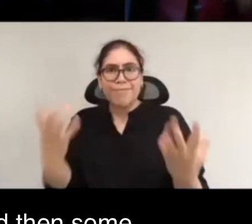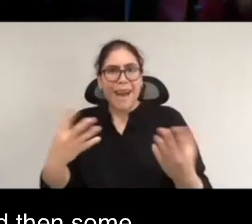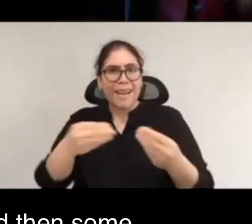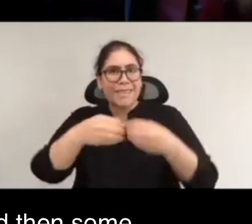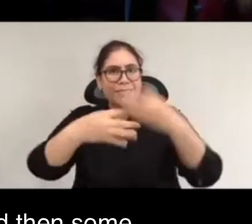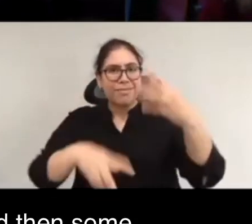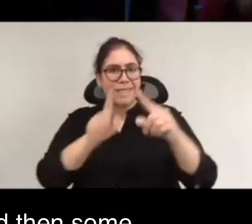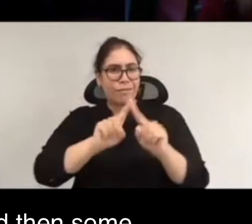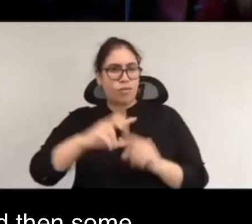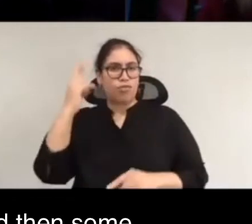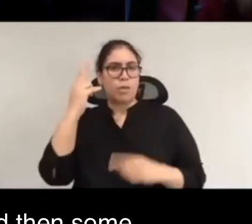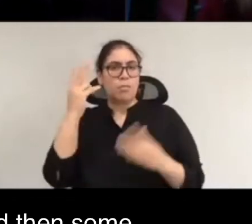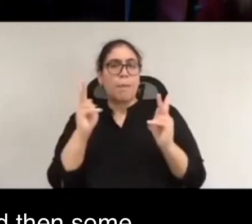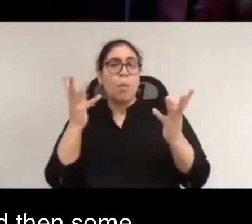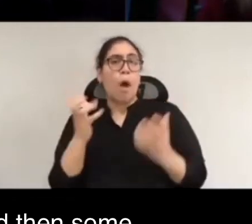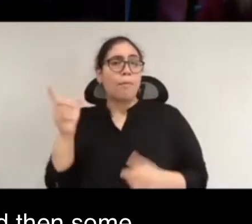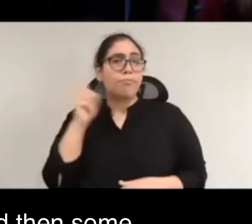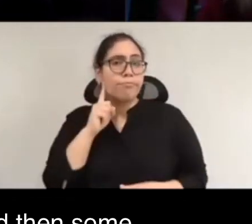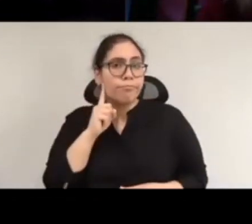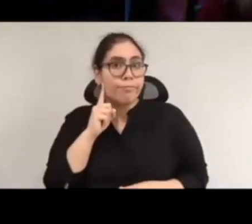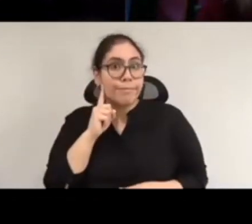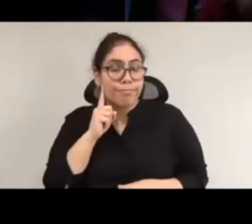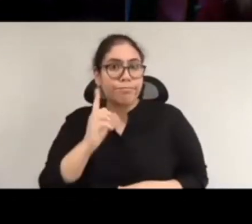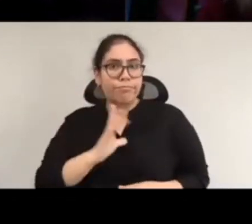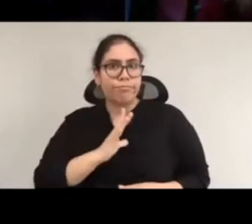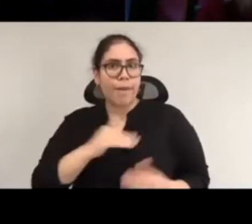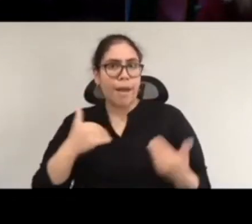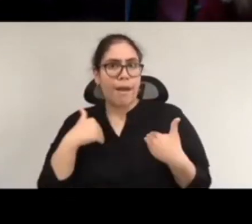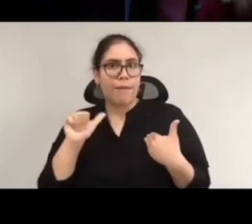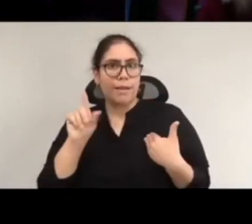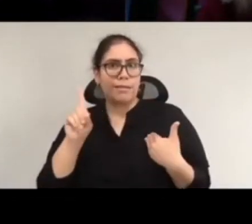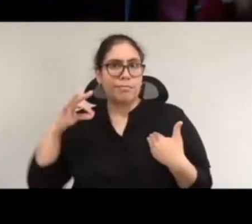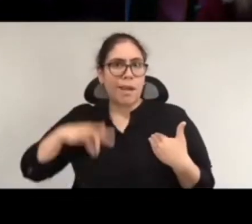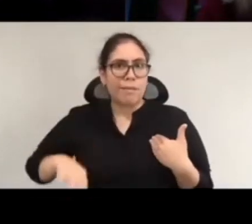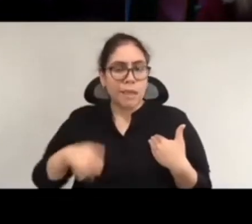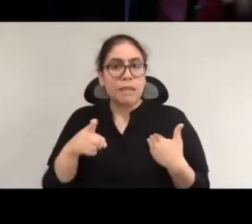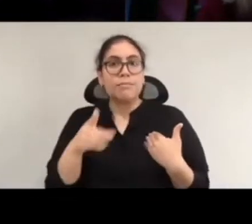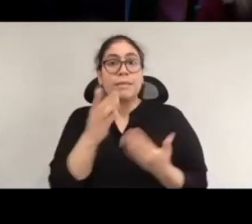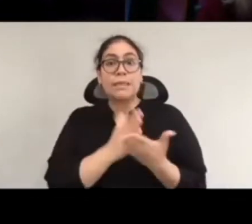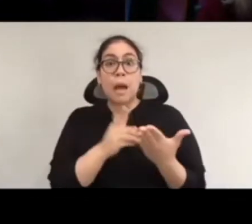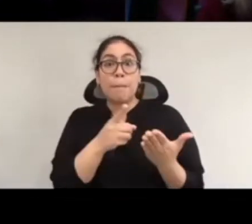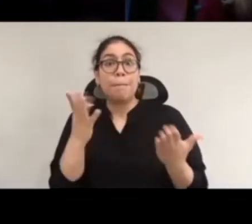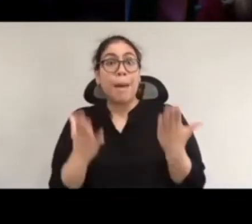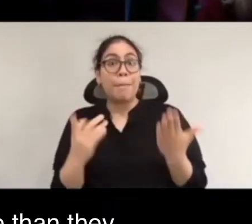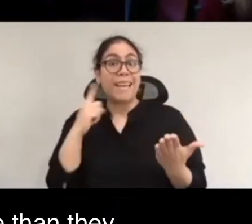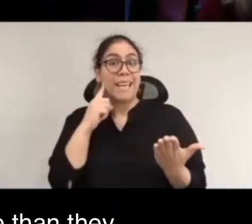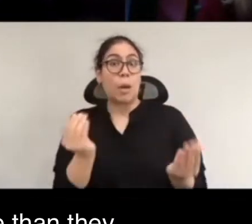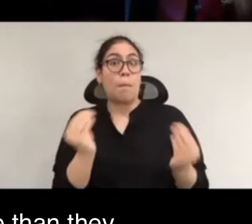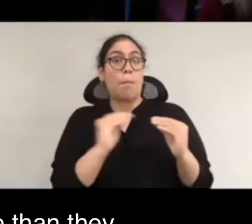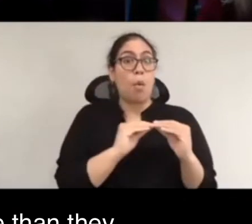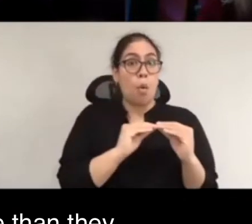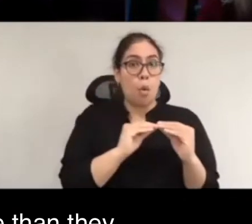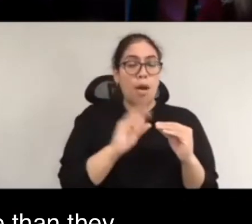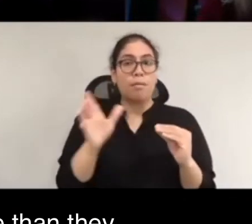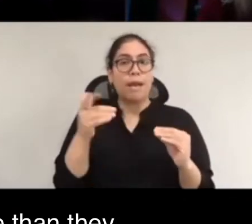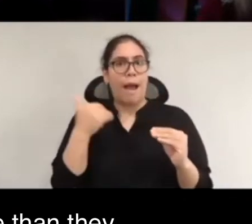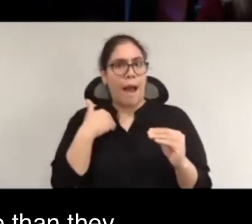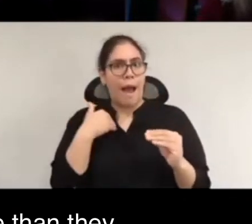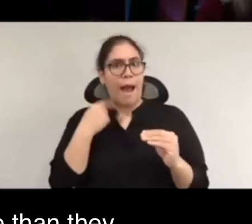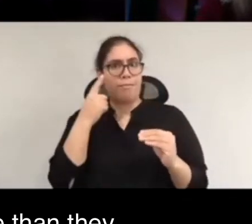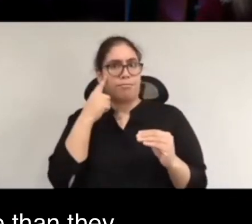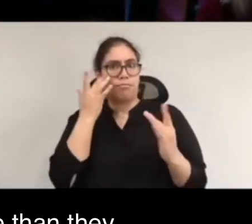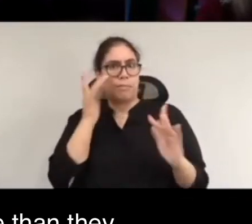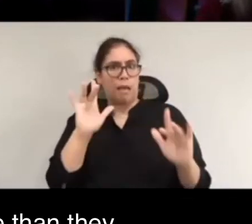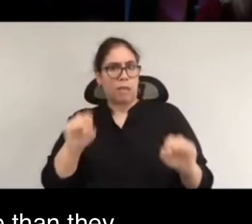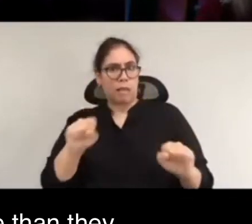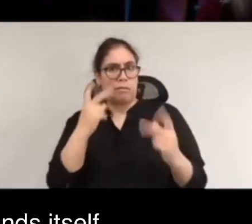to hear it. And then some people just want more detail. And some people hear more, even though they might be sighted, they hear more than they actually